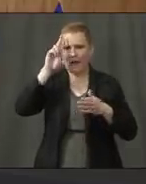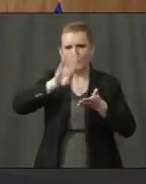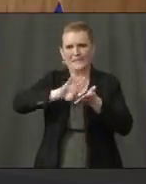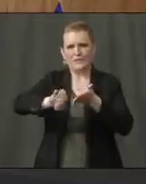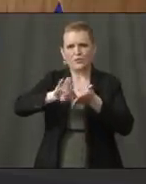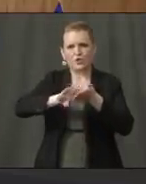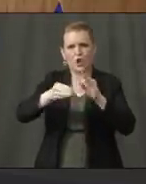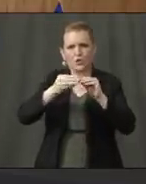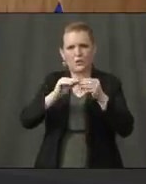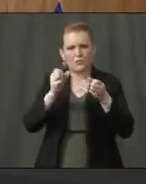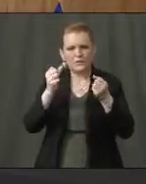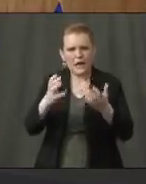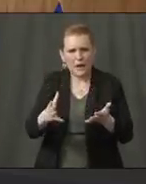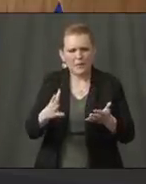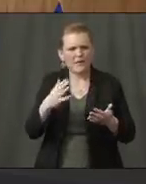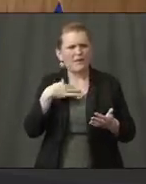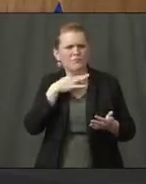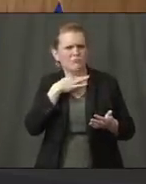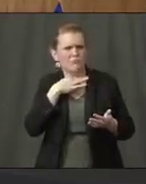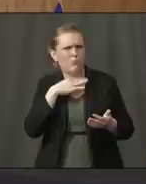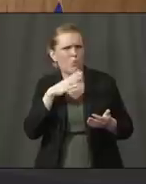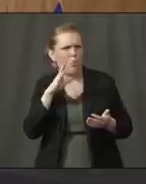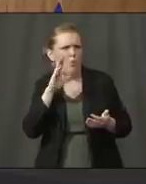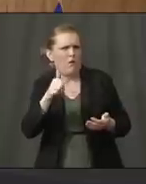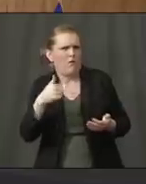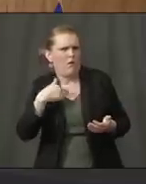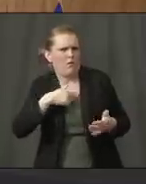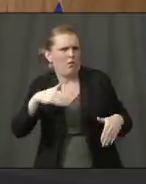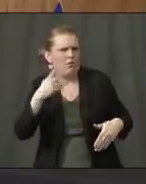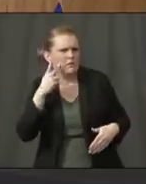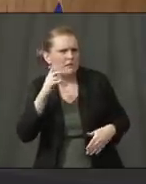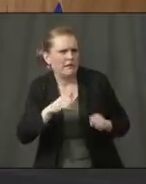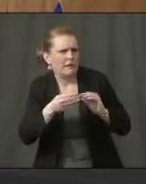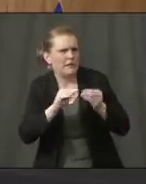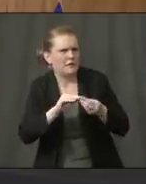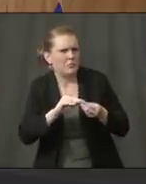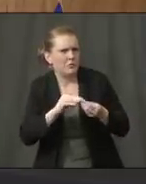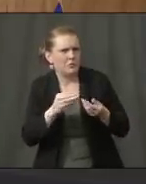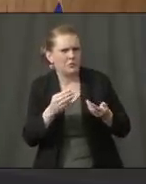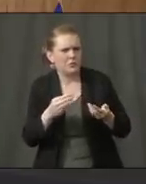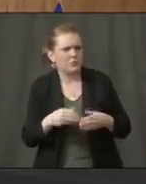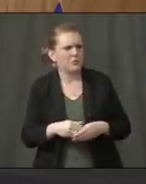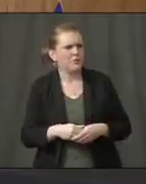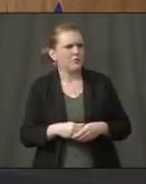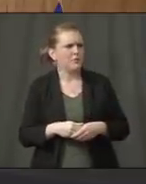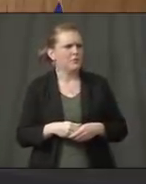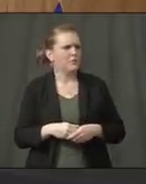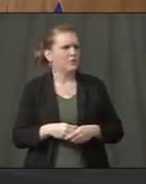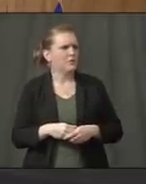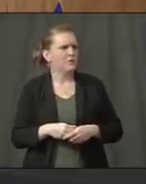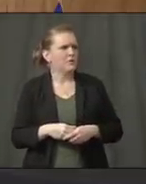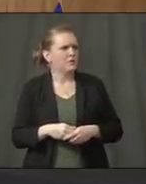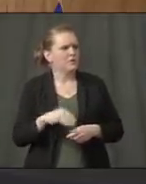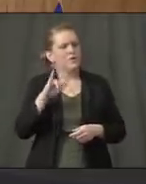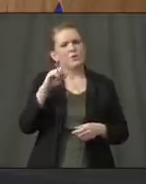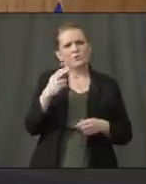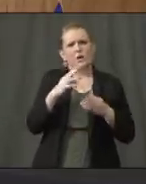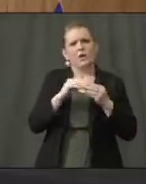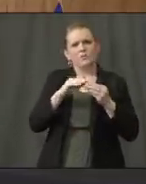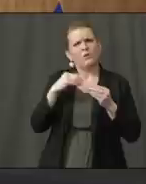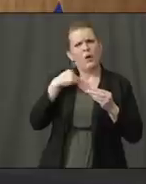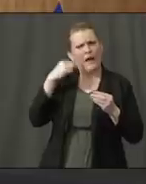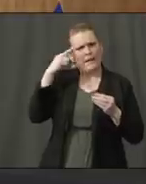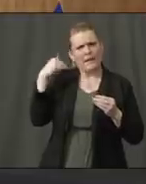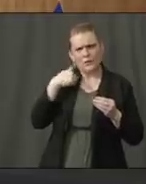that going to be a regular or a periodically reported statistic? Yeah, I think we reported that